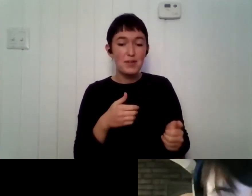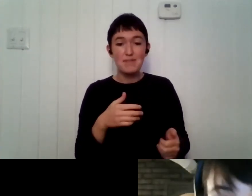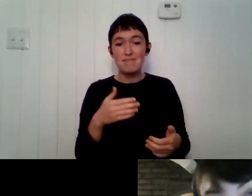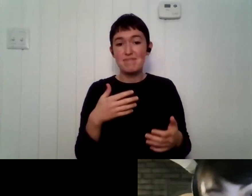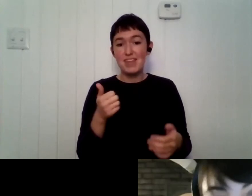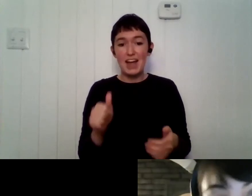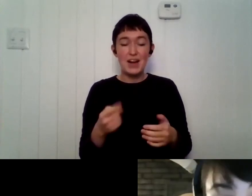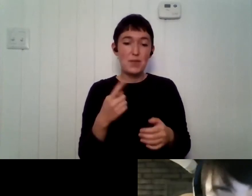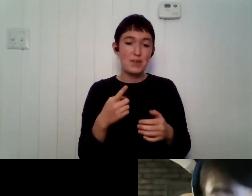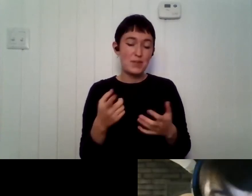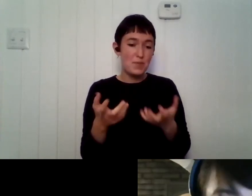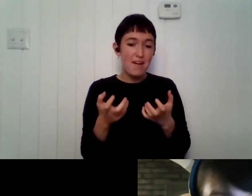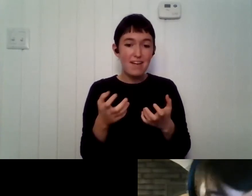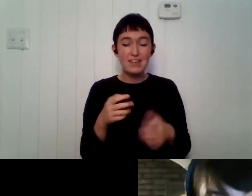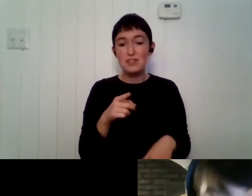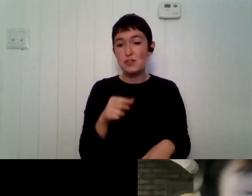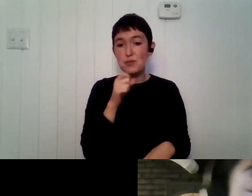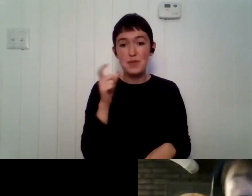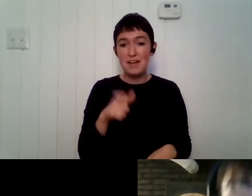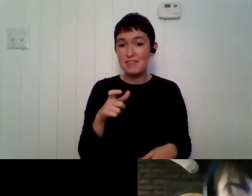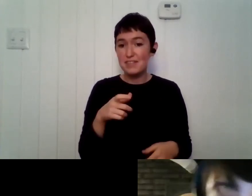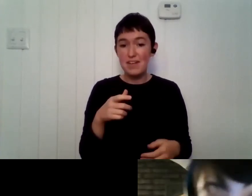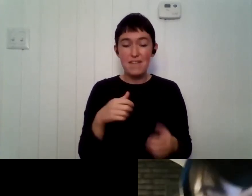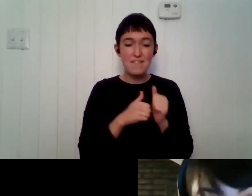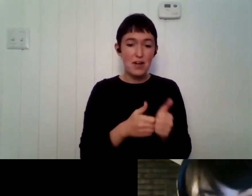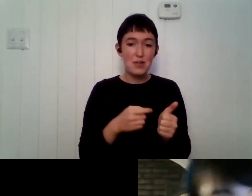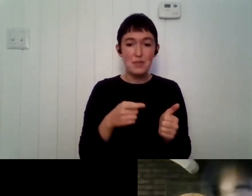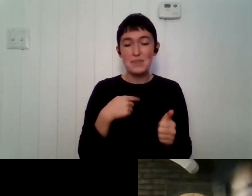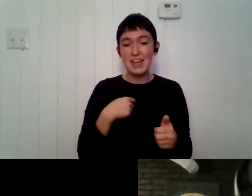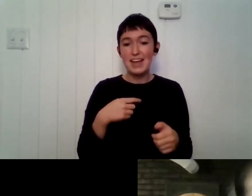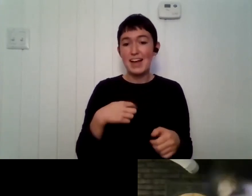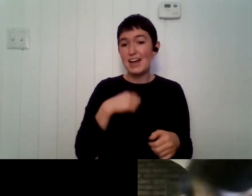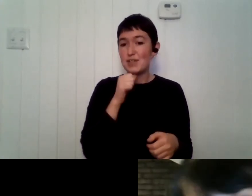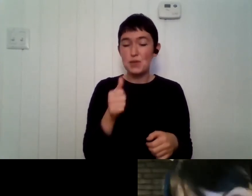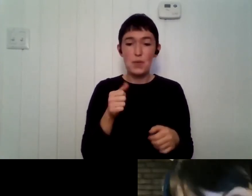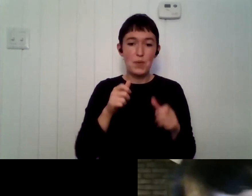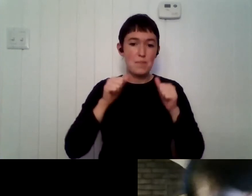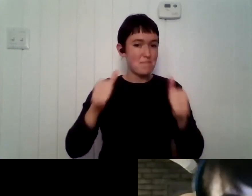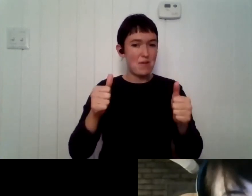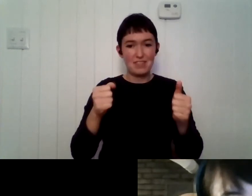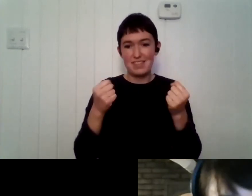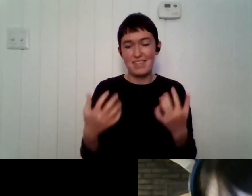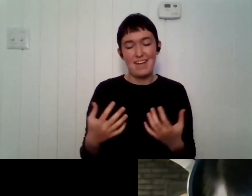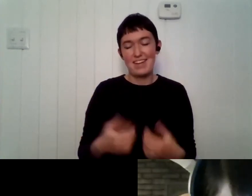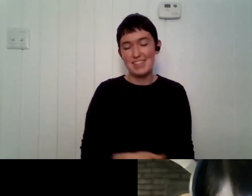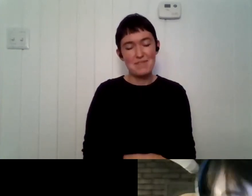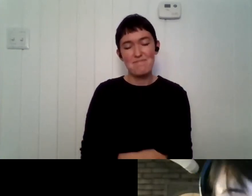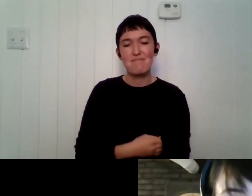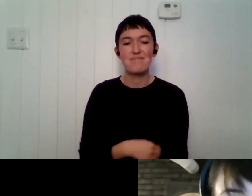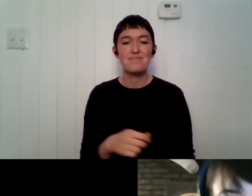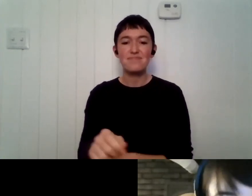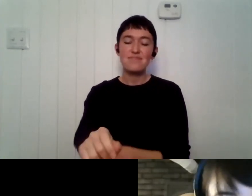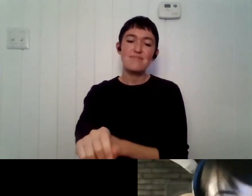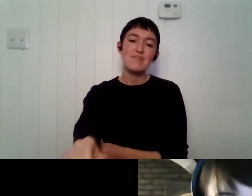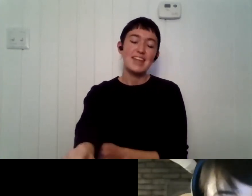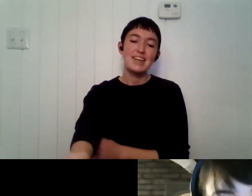not going to tell you to follow me and then be disappointed by my lack of content. Like, I don't post that much. So no, it was